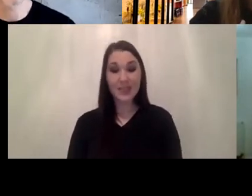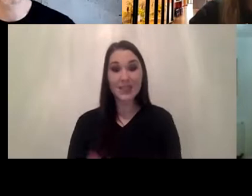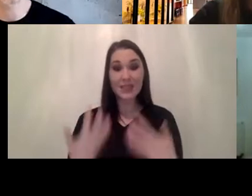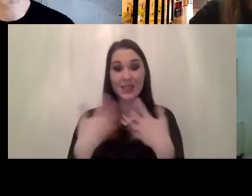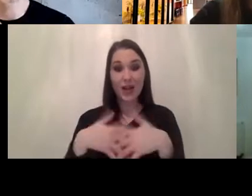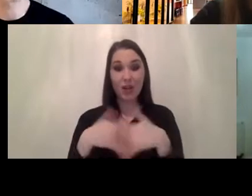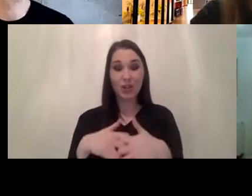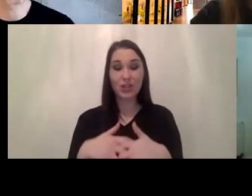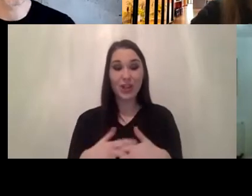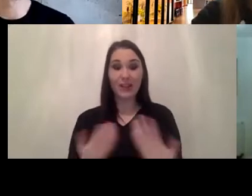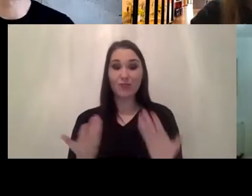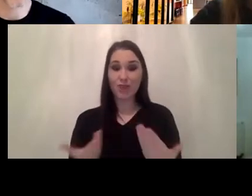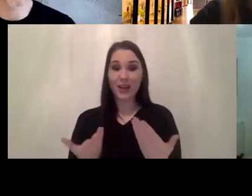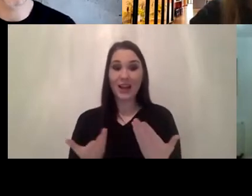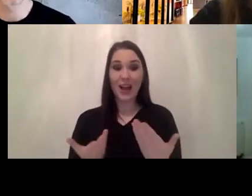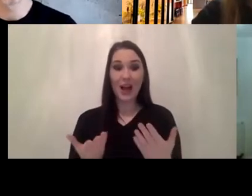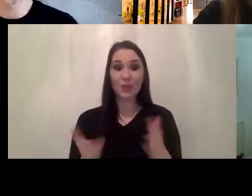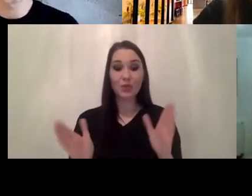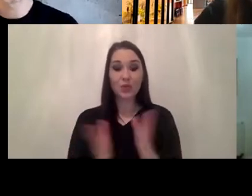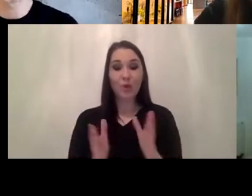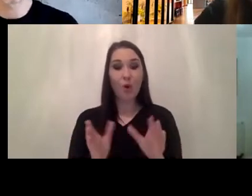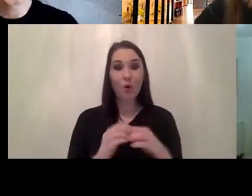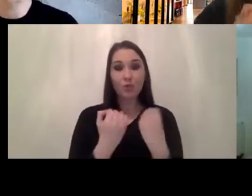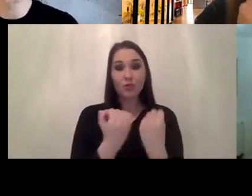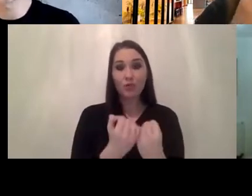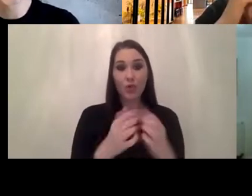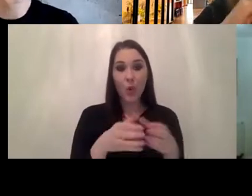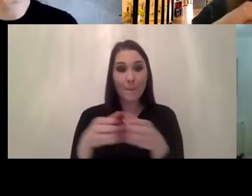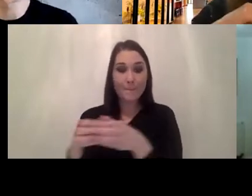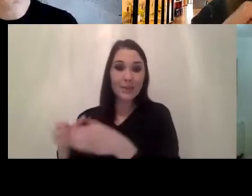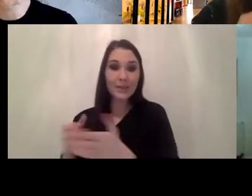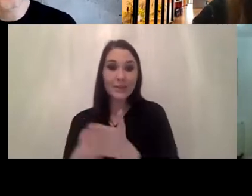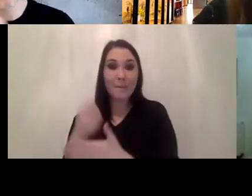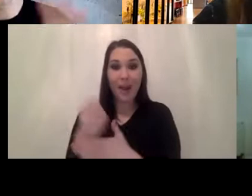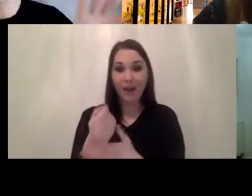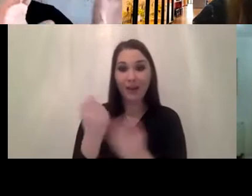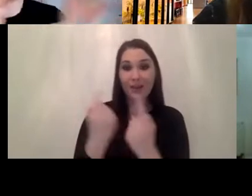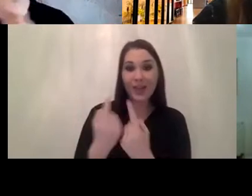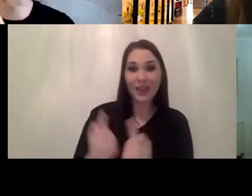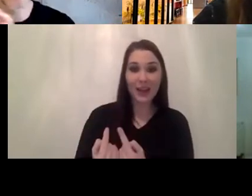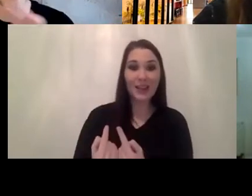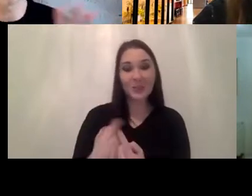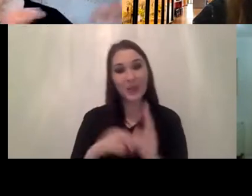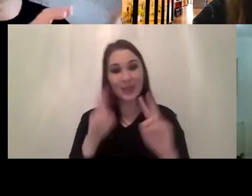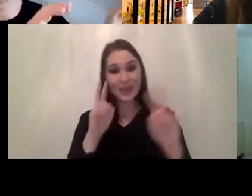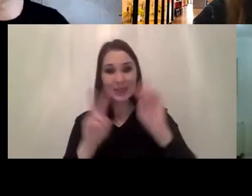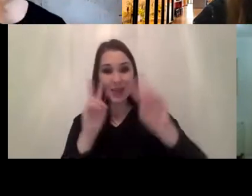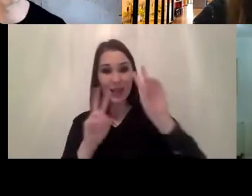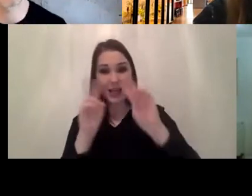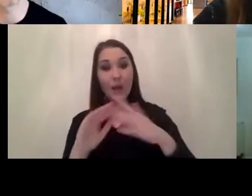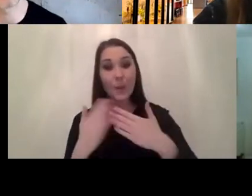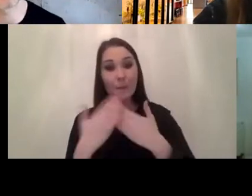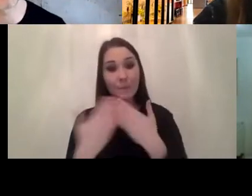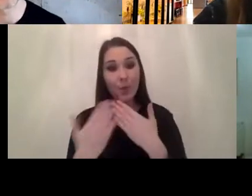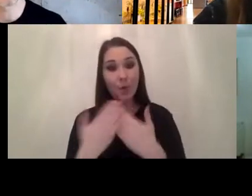but you have actually small groups paying for content, and like Patreon and OnlyFans and things like that. And I think we're going to start to see some more of those things moving